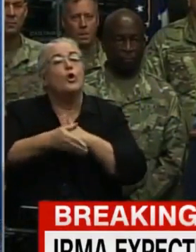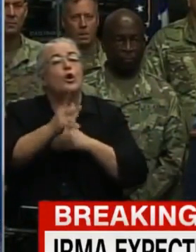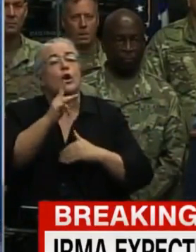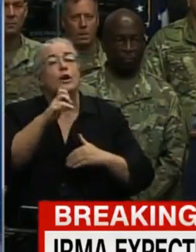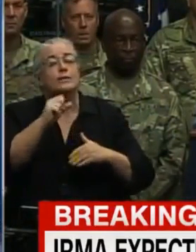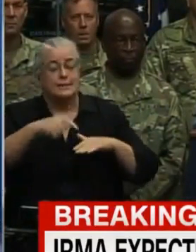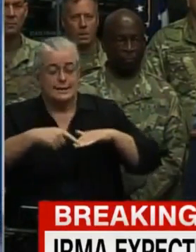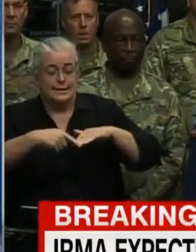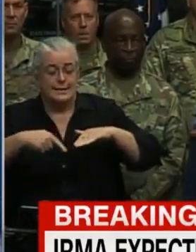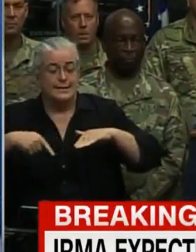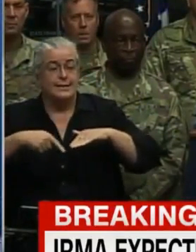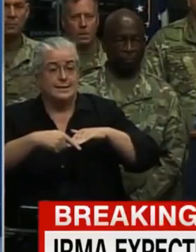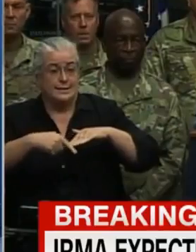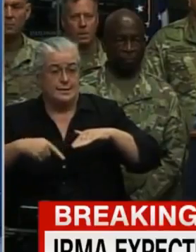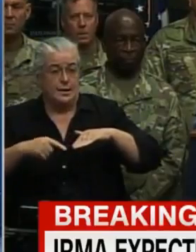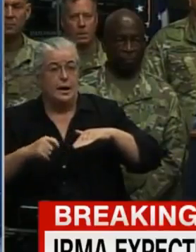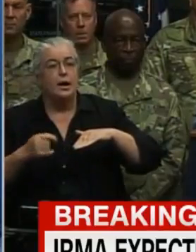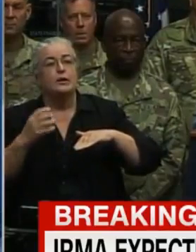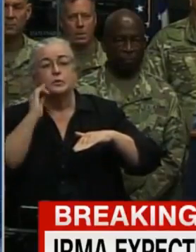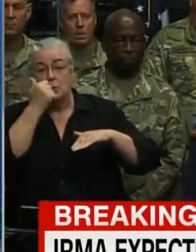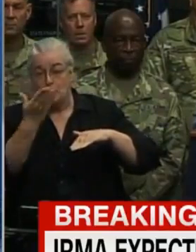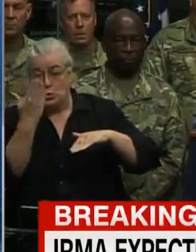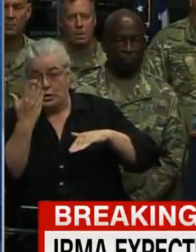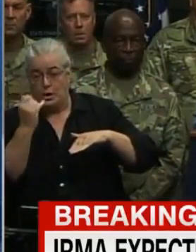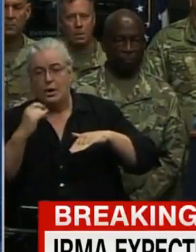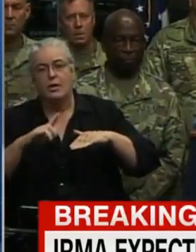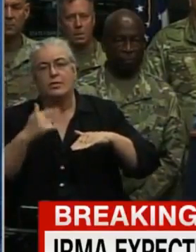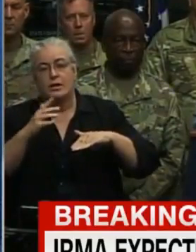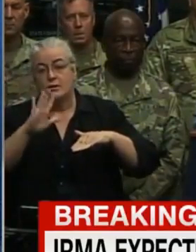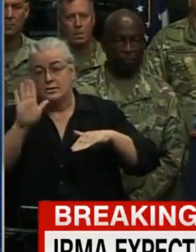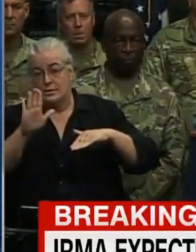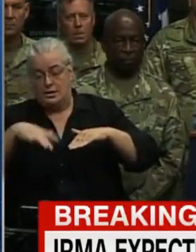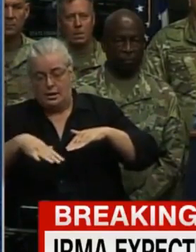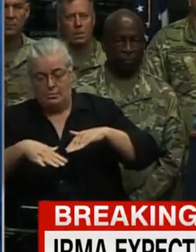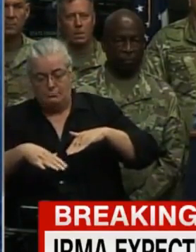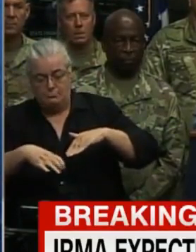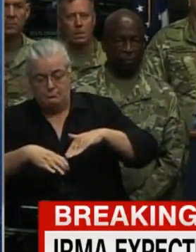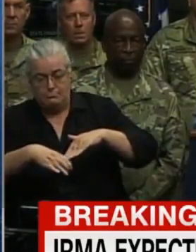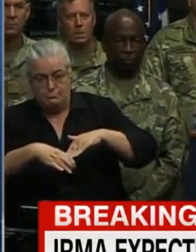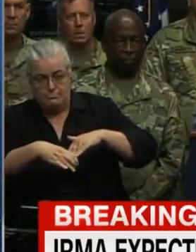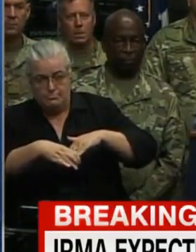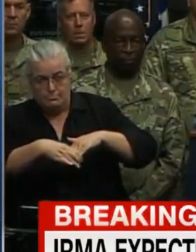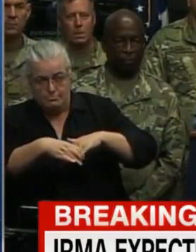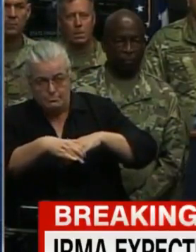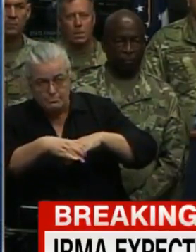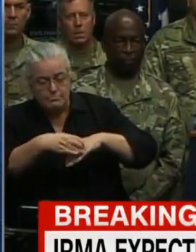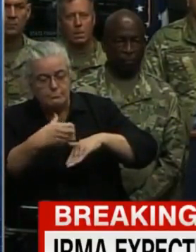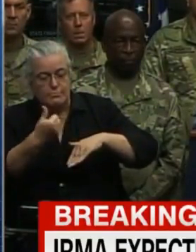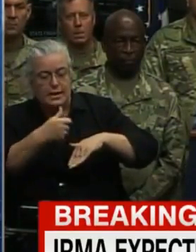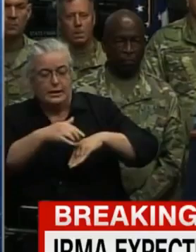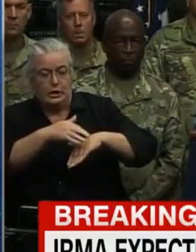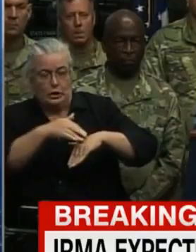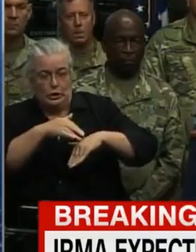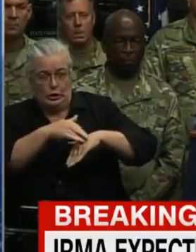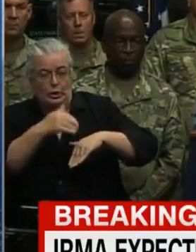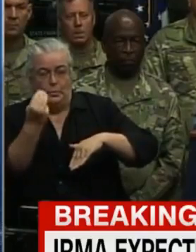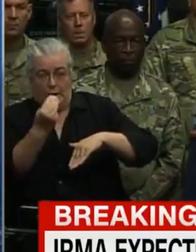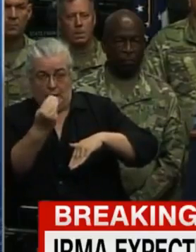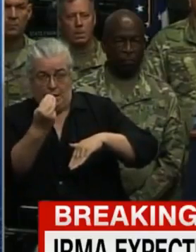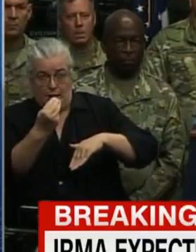across our state on Sunday. It will impact northwest Florida on Monday. The Keys will see direct impact of the eye of the